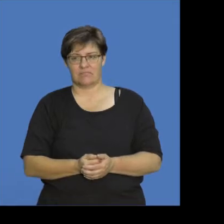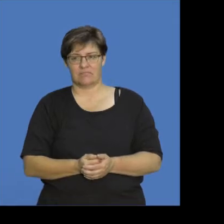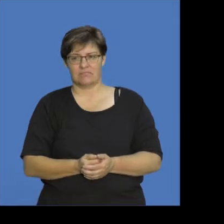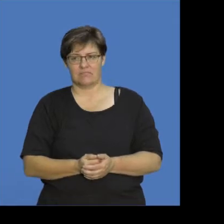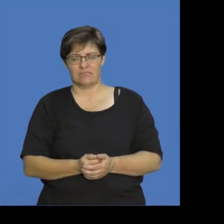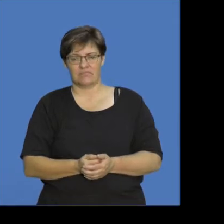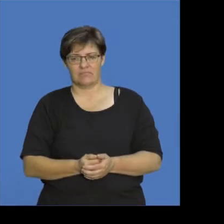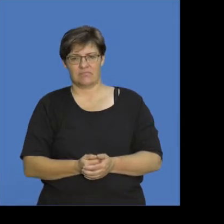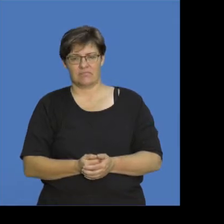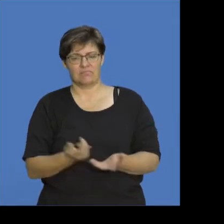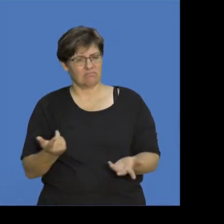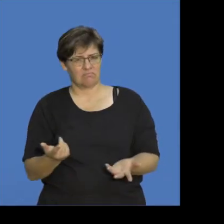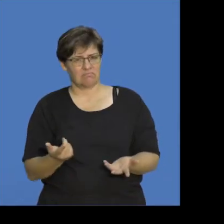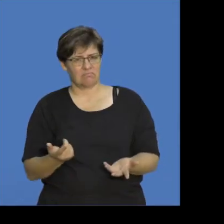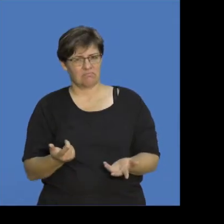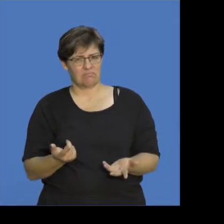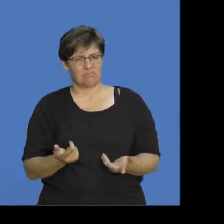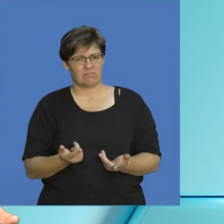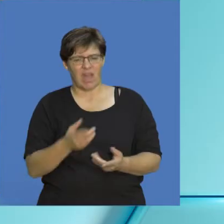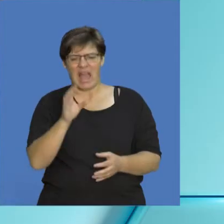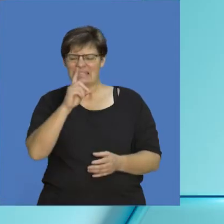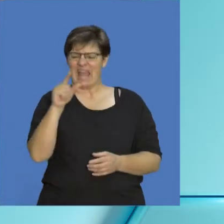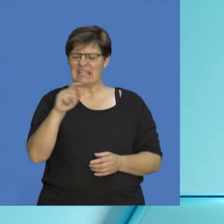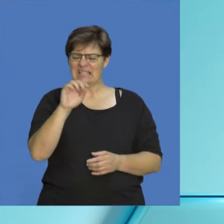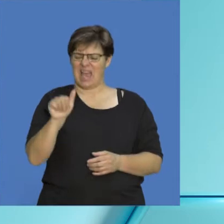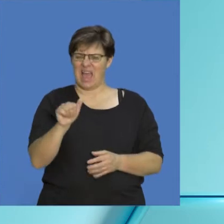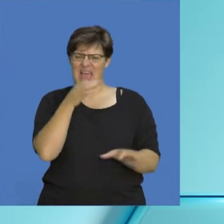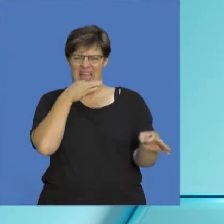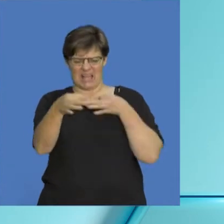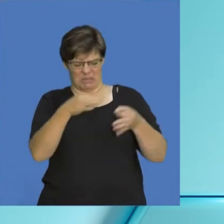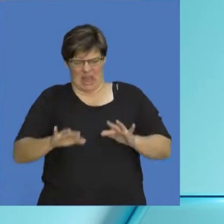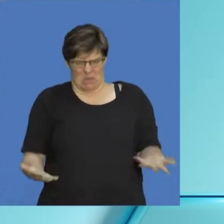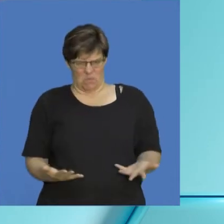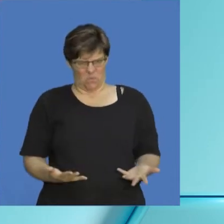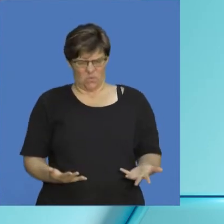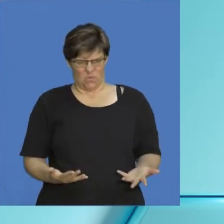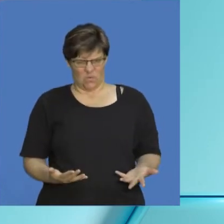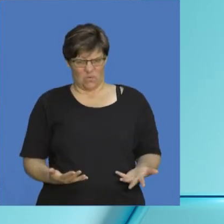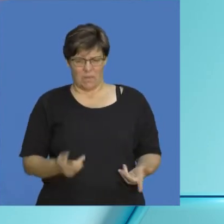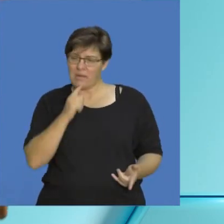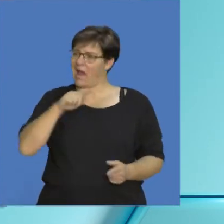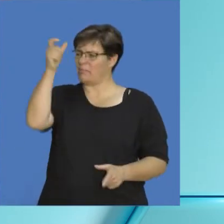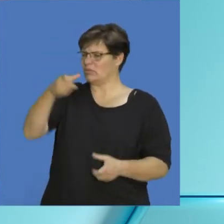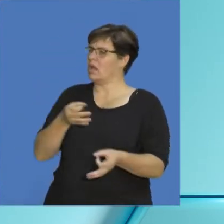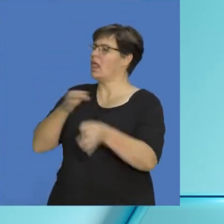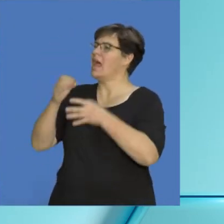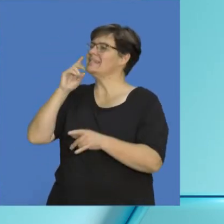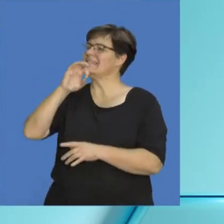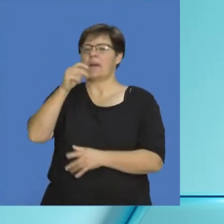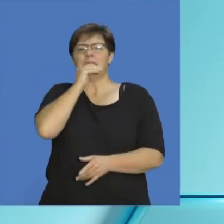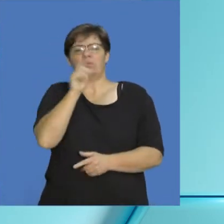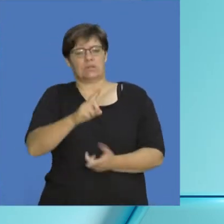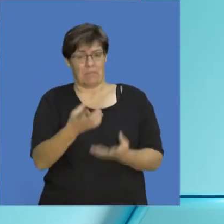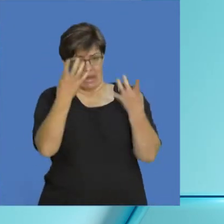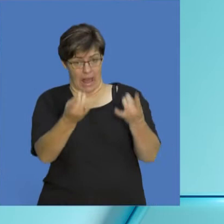how would you describe data in words? Have you ever thought about that? I mean, data doesn't mean numbers